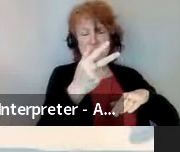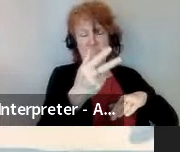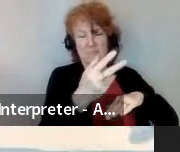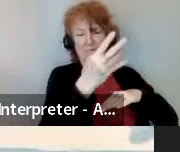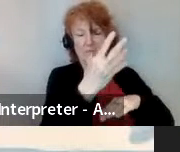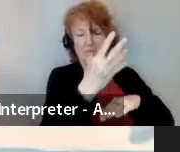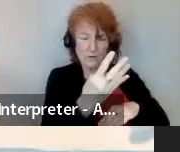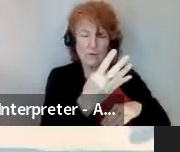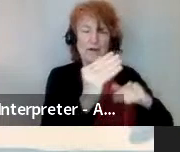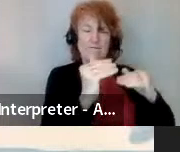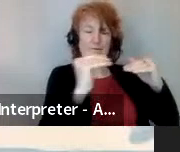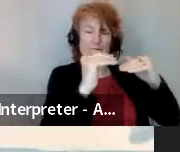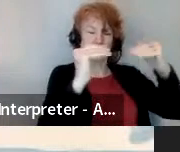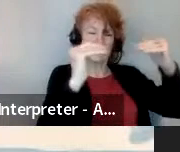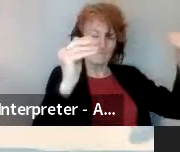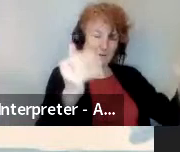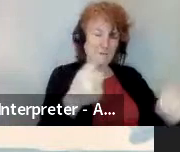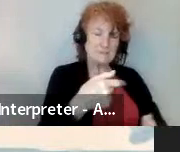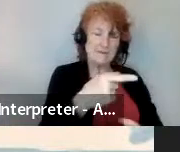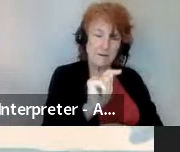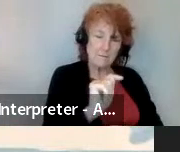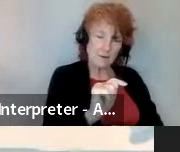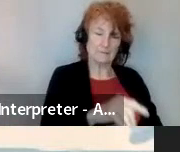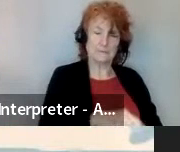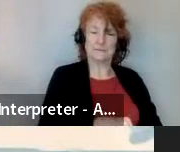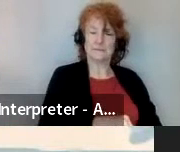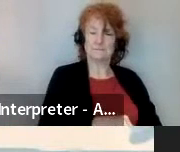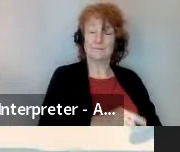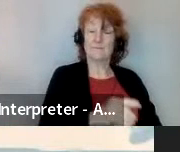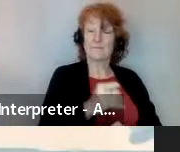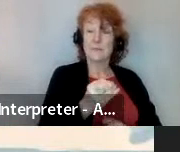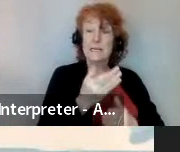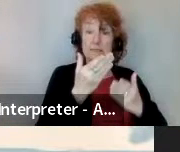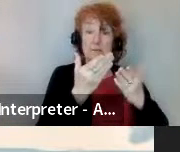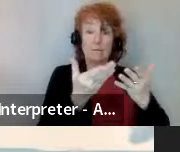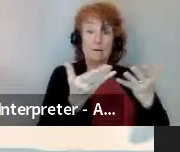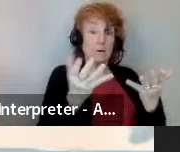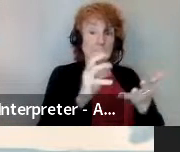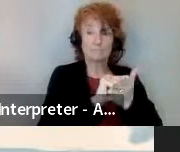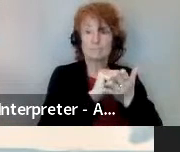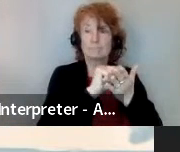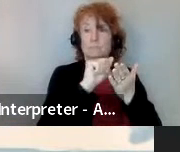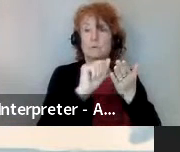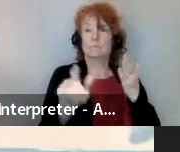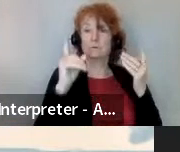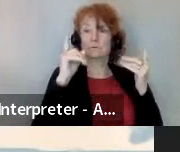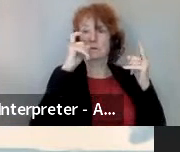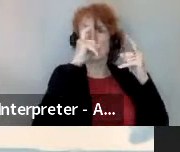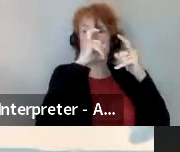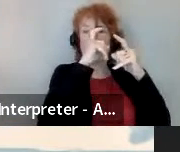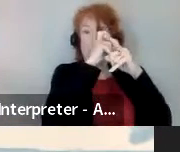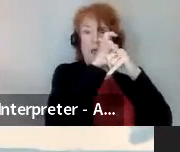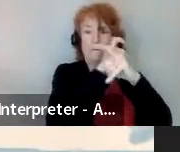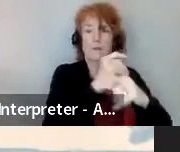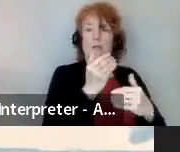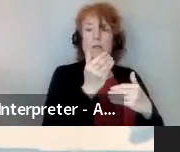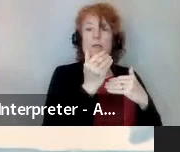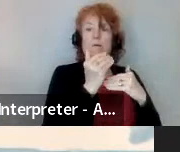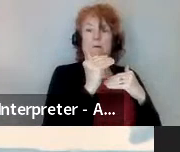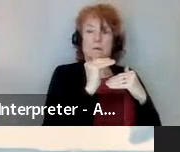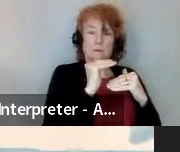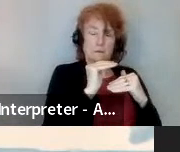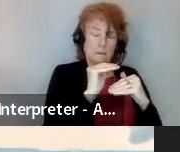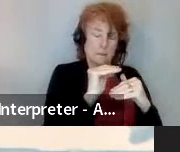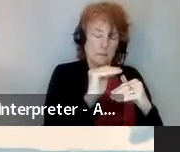square miles of the city. This proposal simply removes the complicated and restrictive zoning rules that currently make a building with a single story of